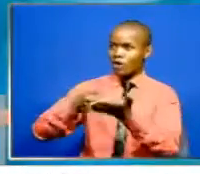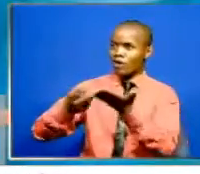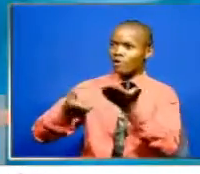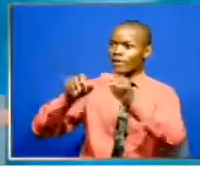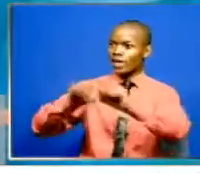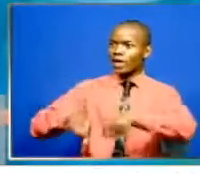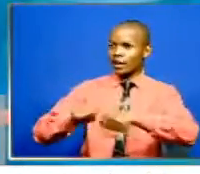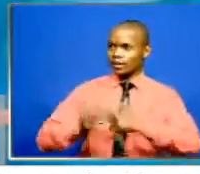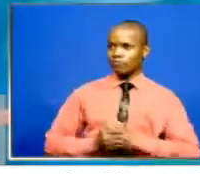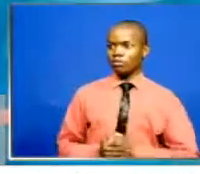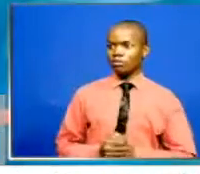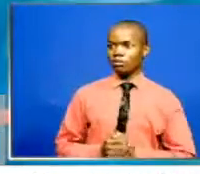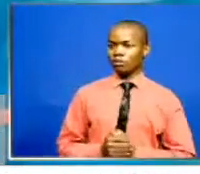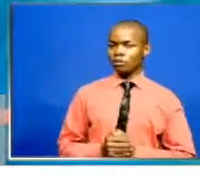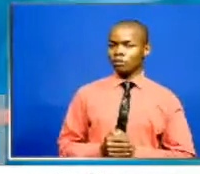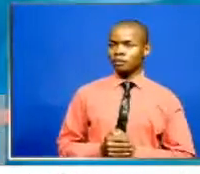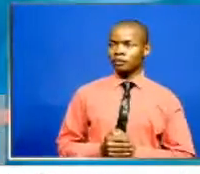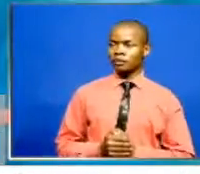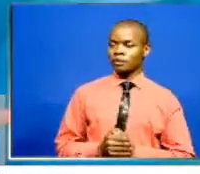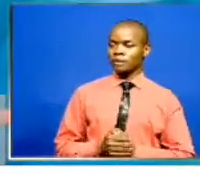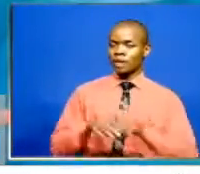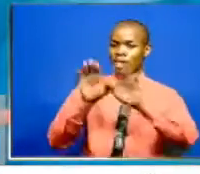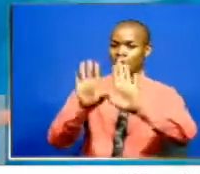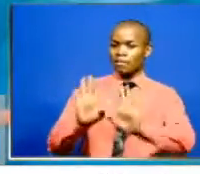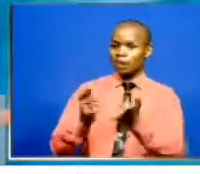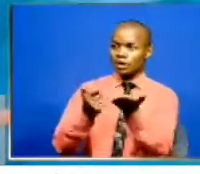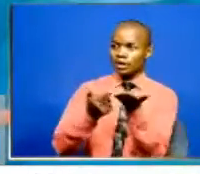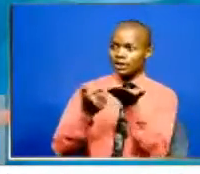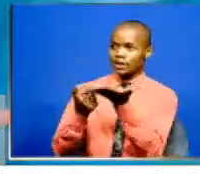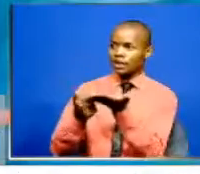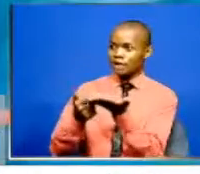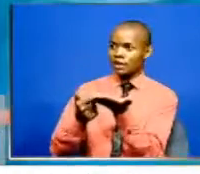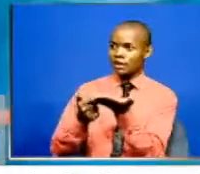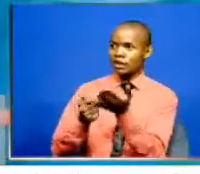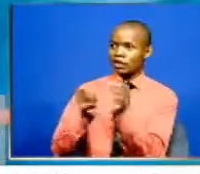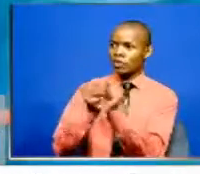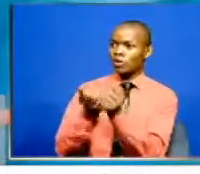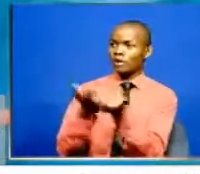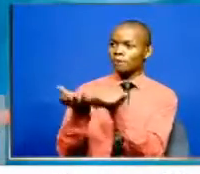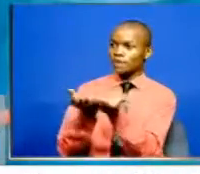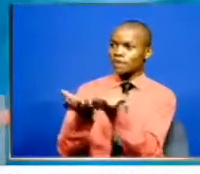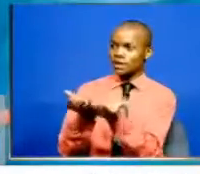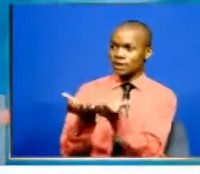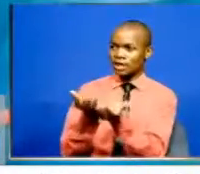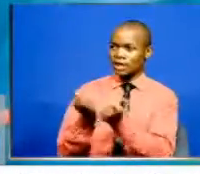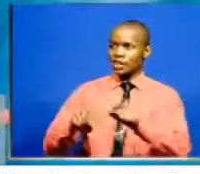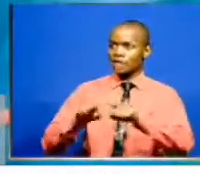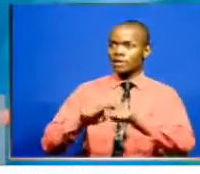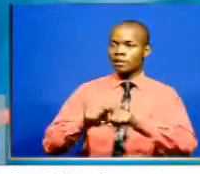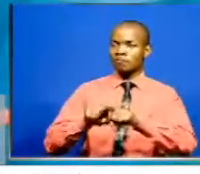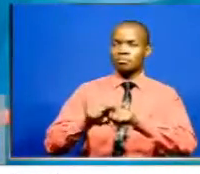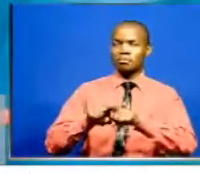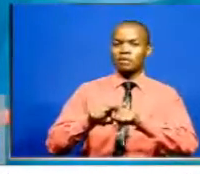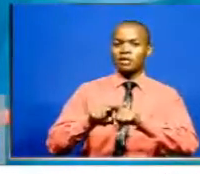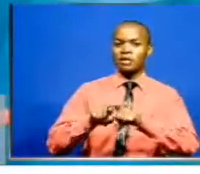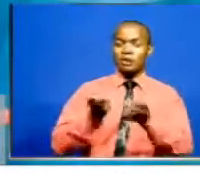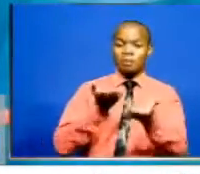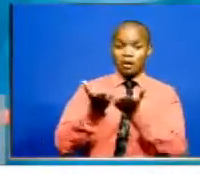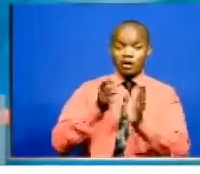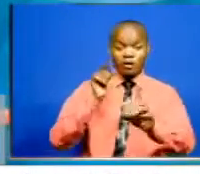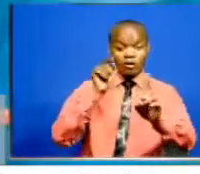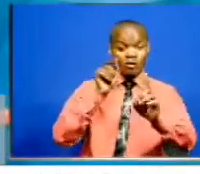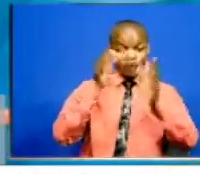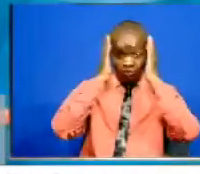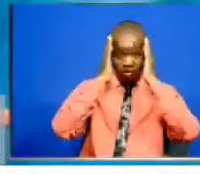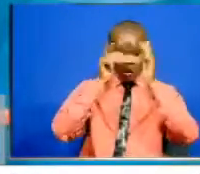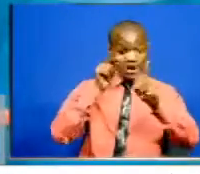by really engaging more with the businesses and having a dialogue, it's a matter of win-win options. And I think